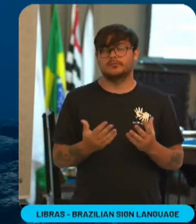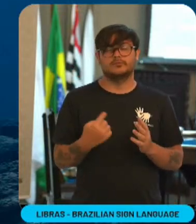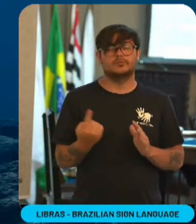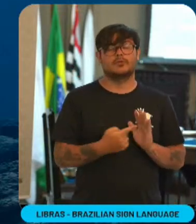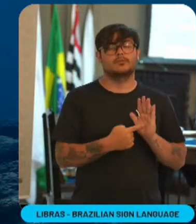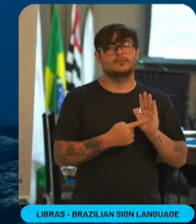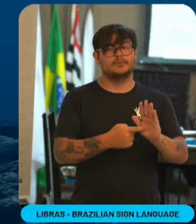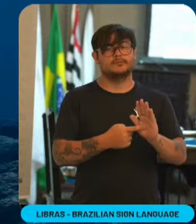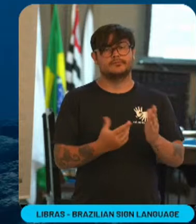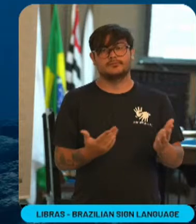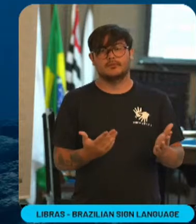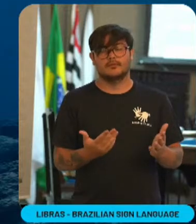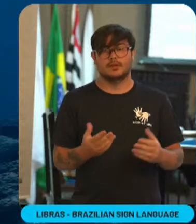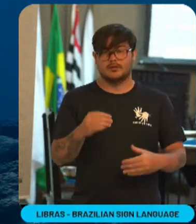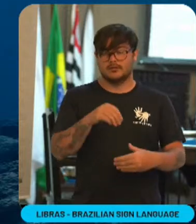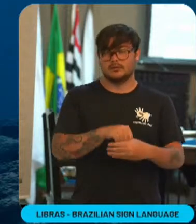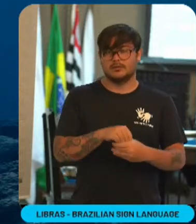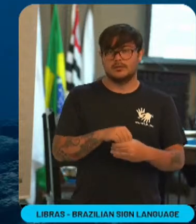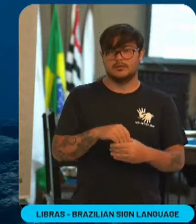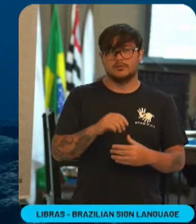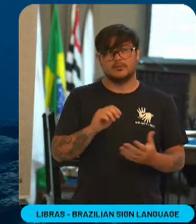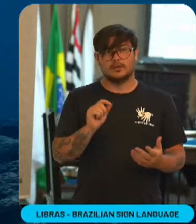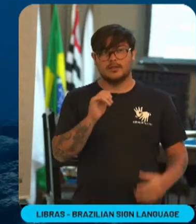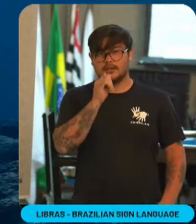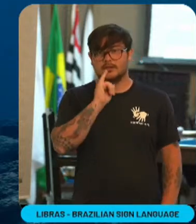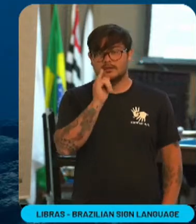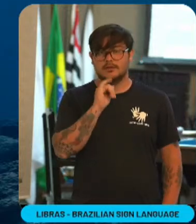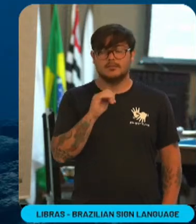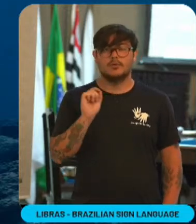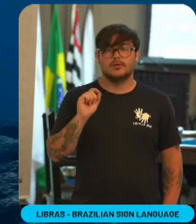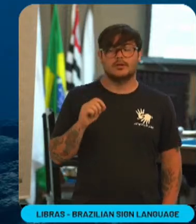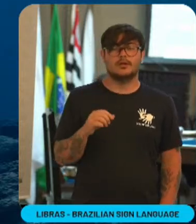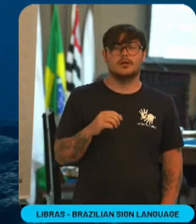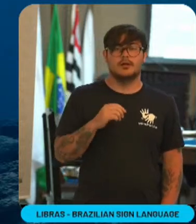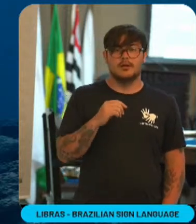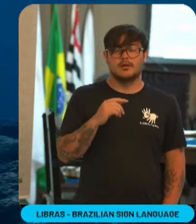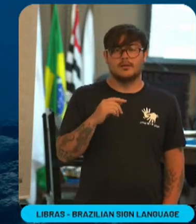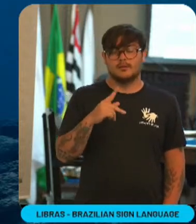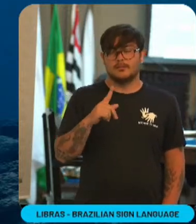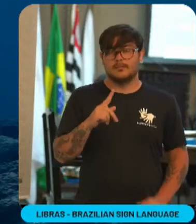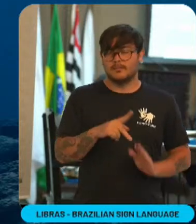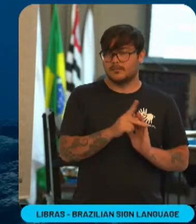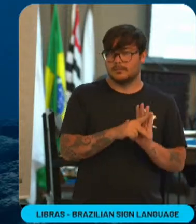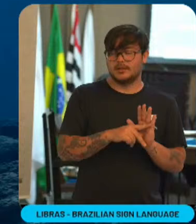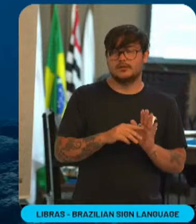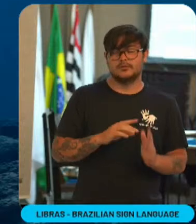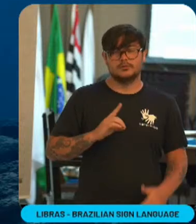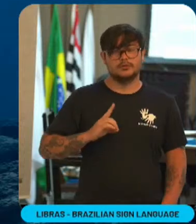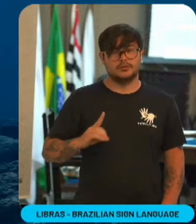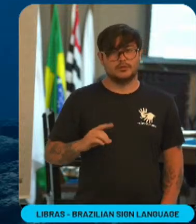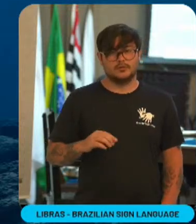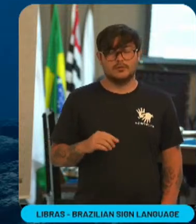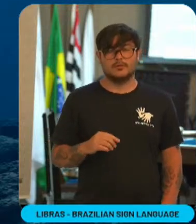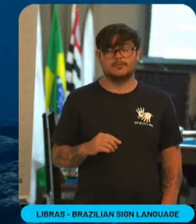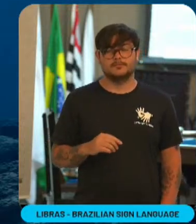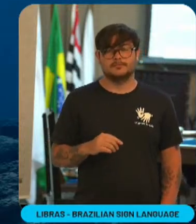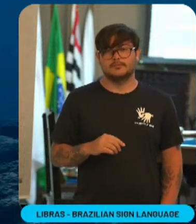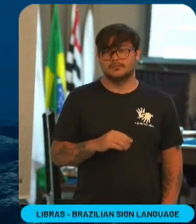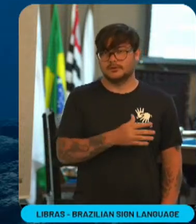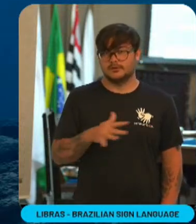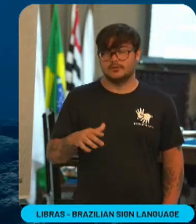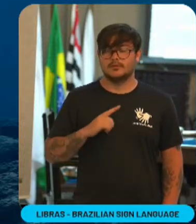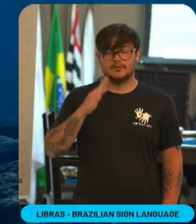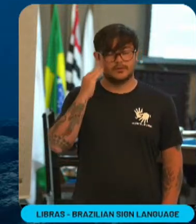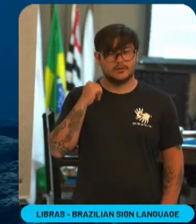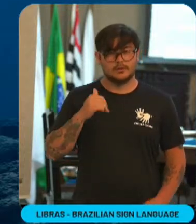increase in the current speed. So how do we consider this in Santos Master Plan? I know